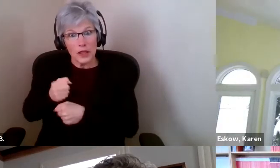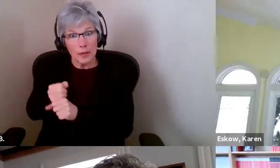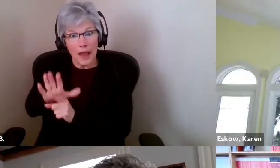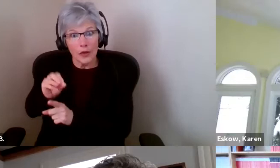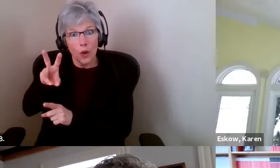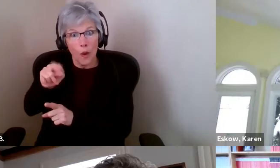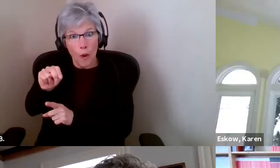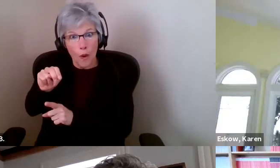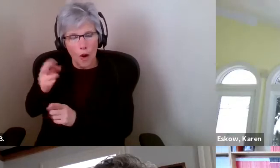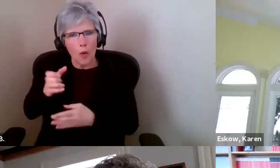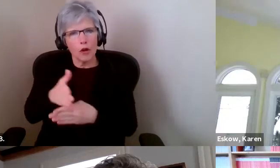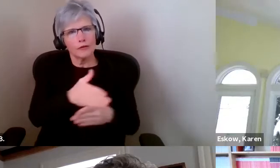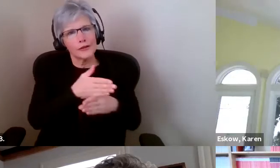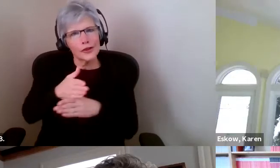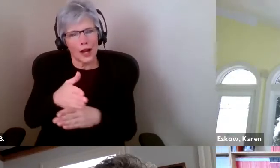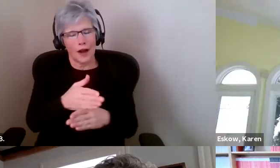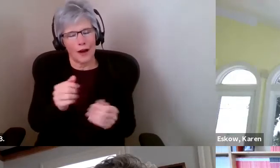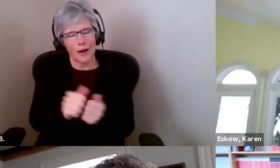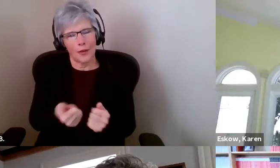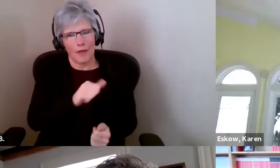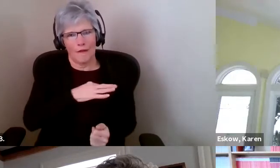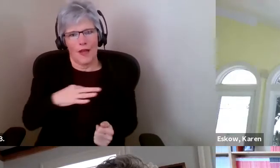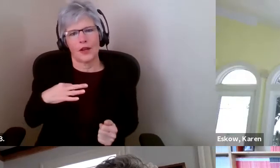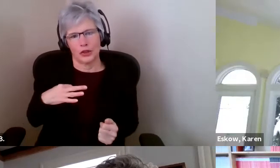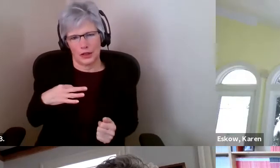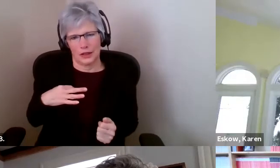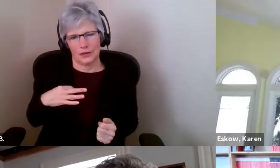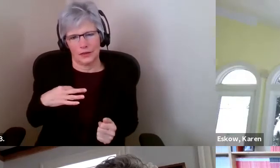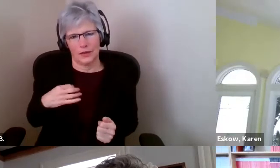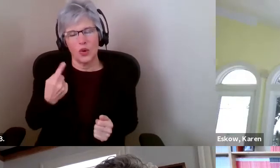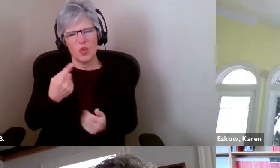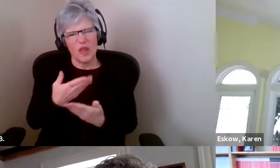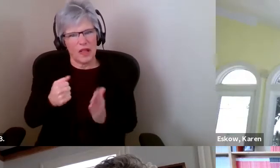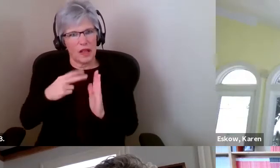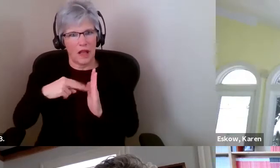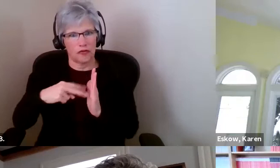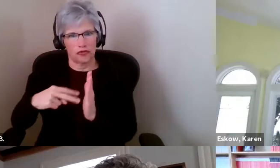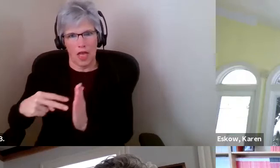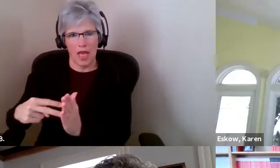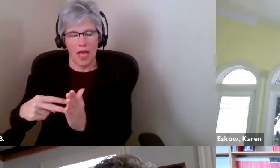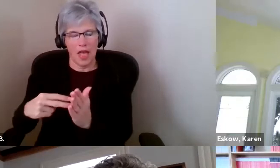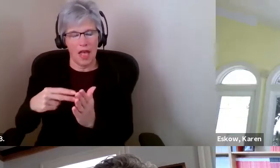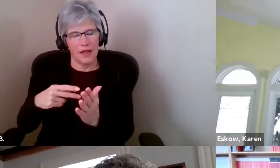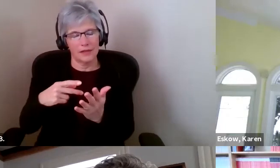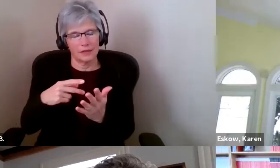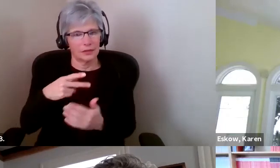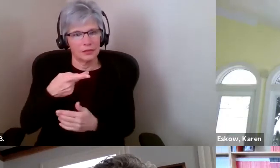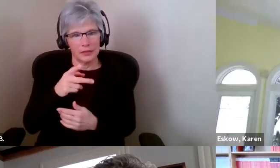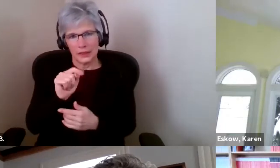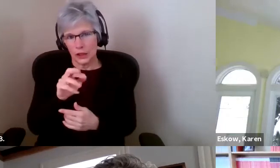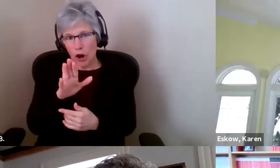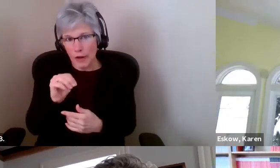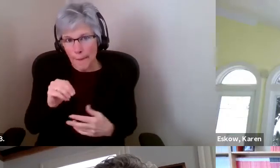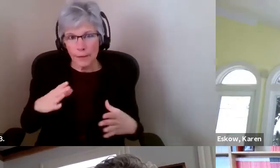files, you know, probably, you know, three or more dozen files, either for sabbatical, PTRM, or